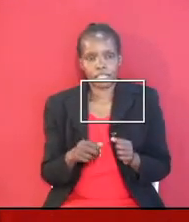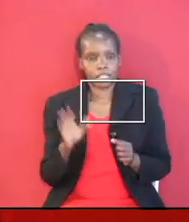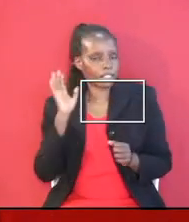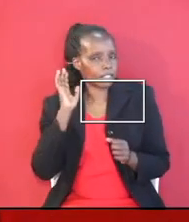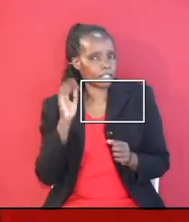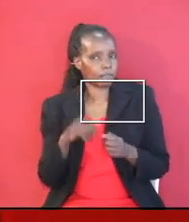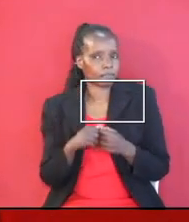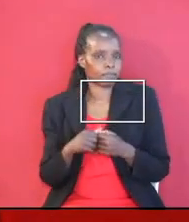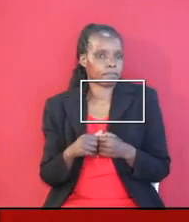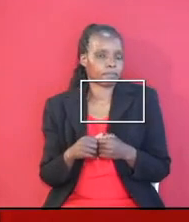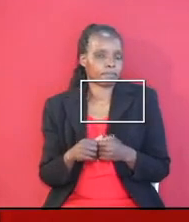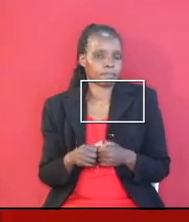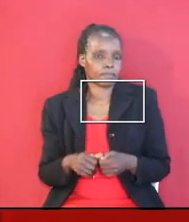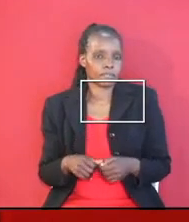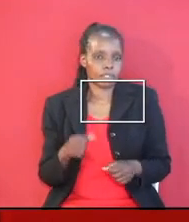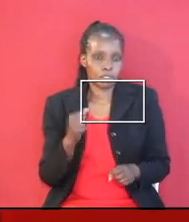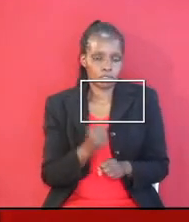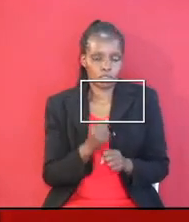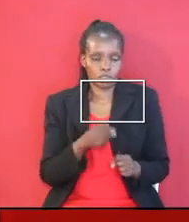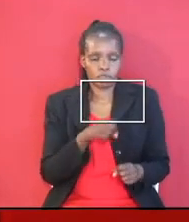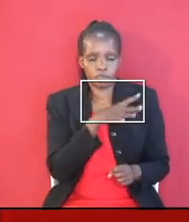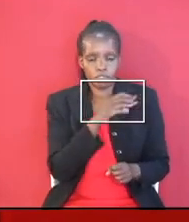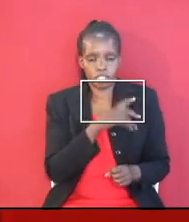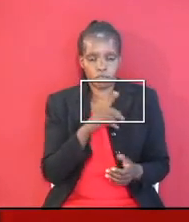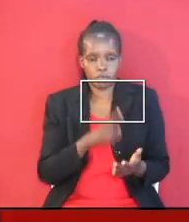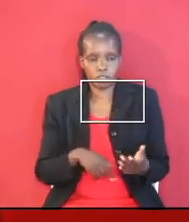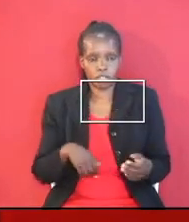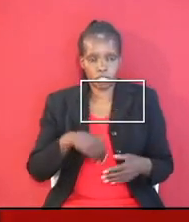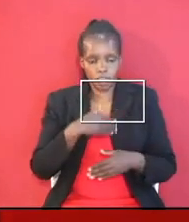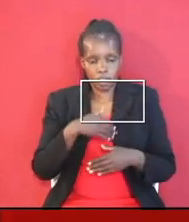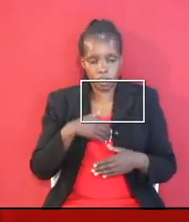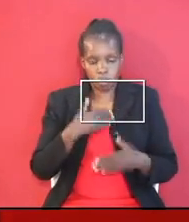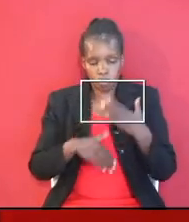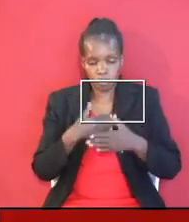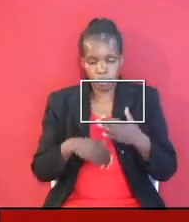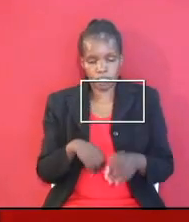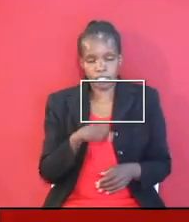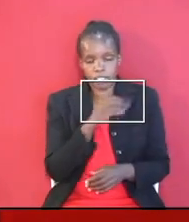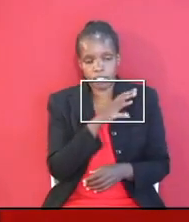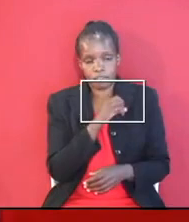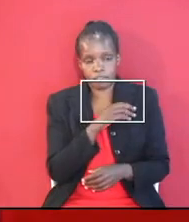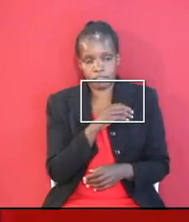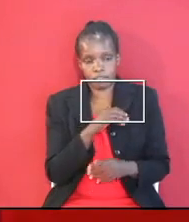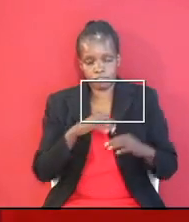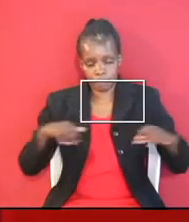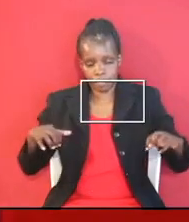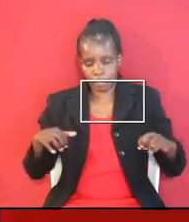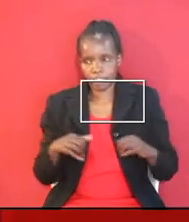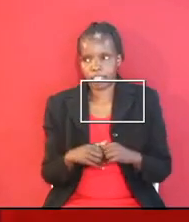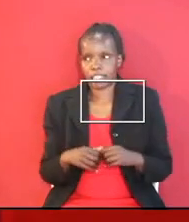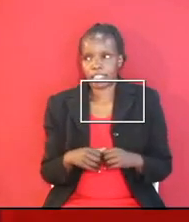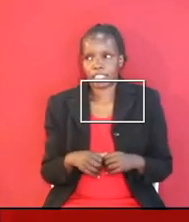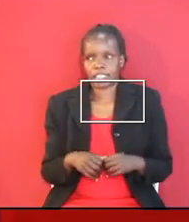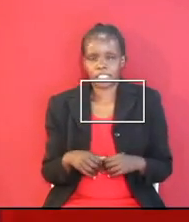this. Do not fear what you are about to suffer. Is it a good thing? Is it